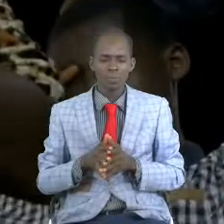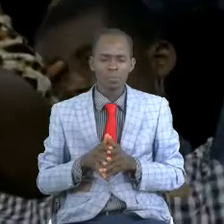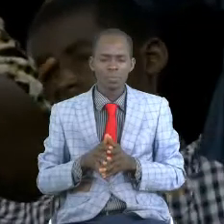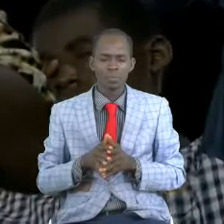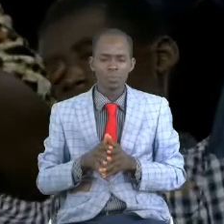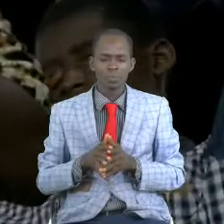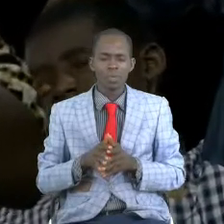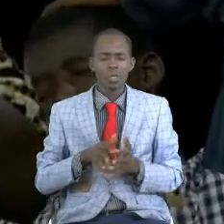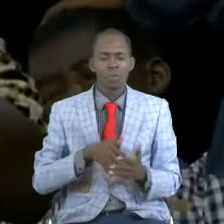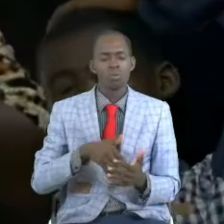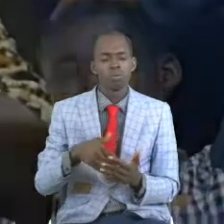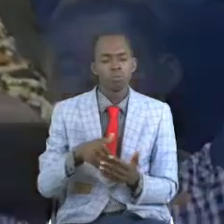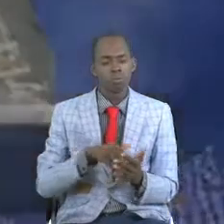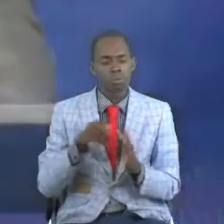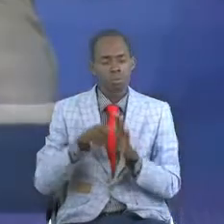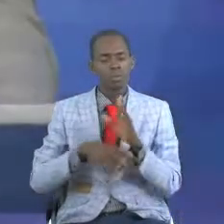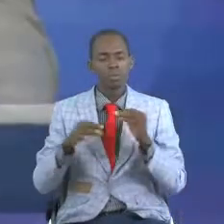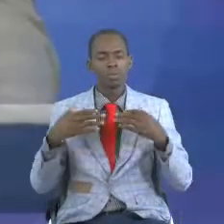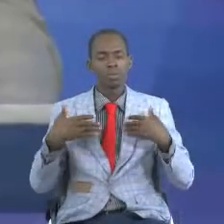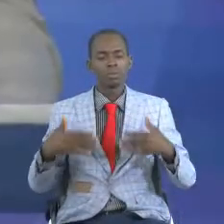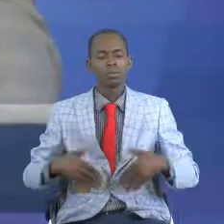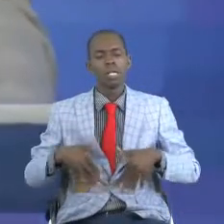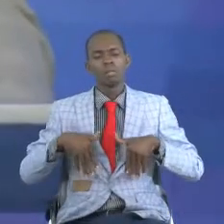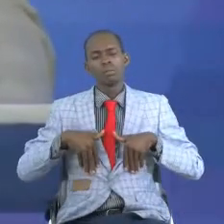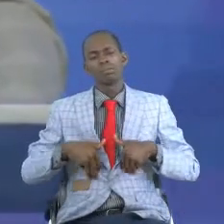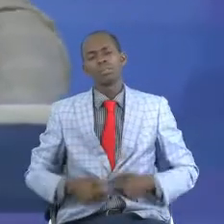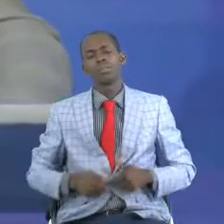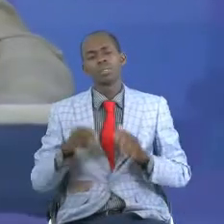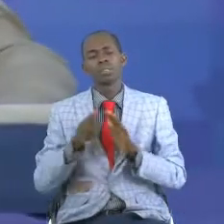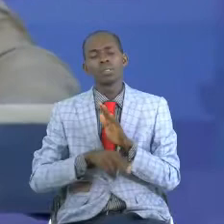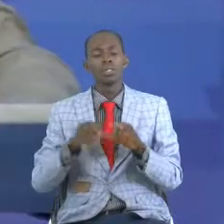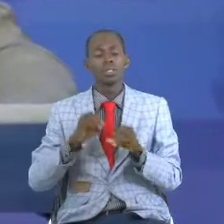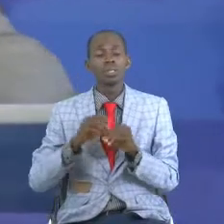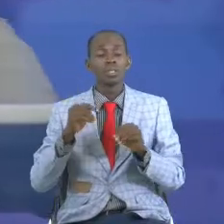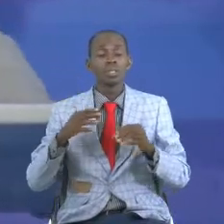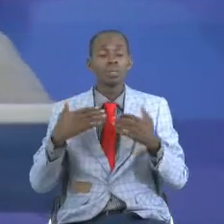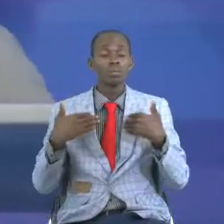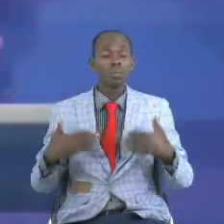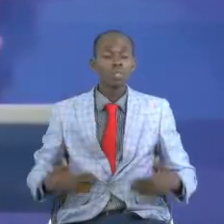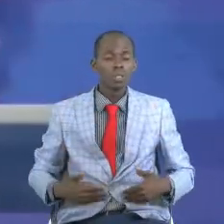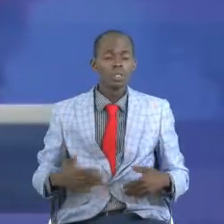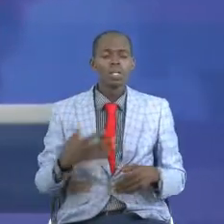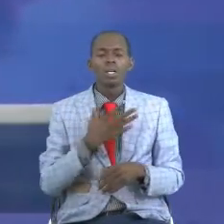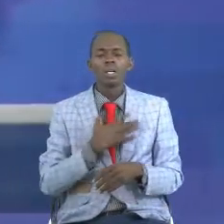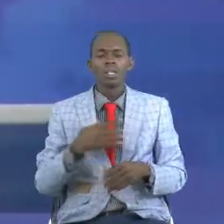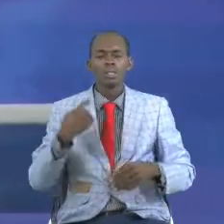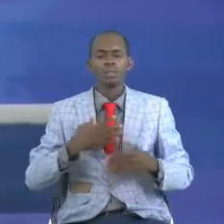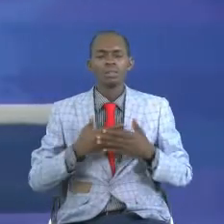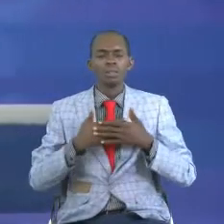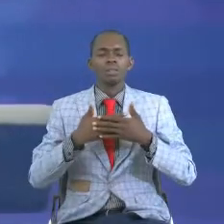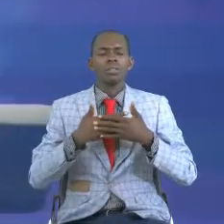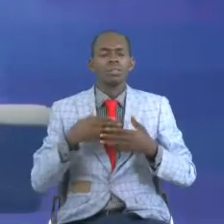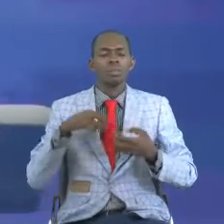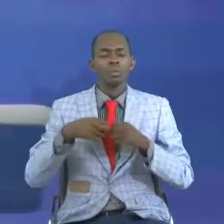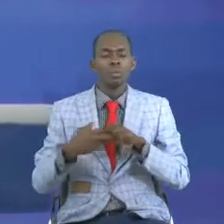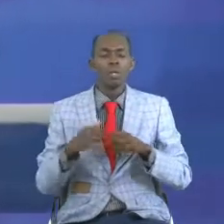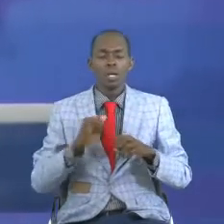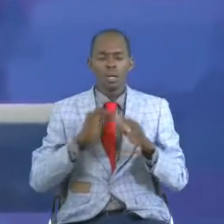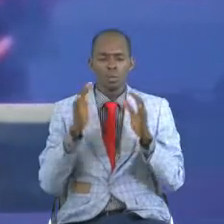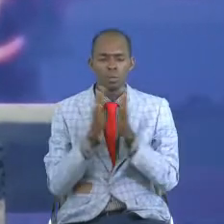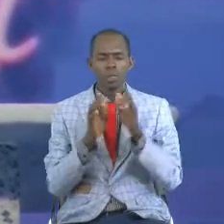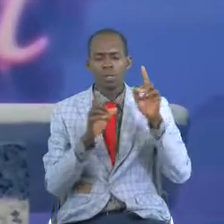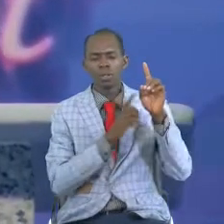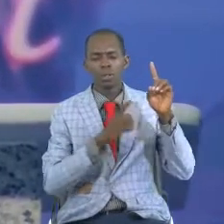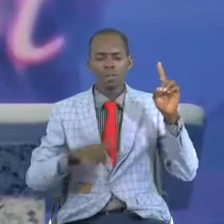Weakness of the body, tiredness in the body, and respiratory problem, Lord, I pray here and